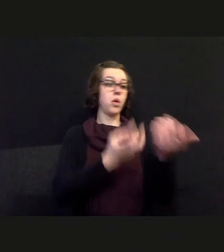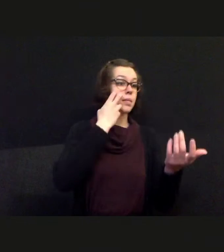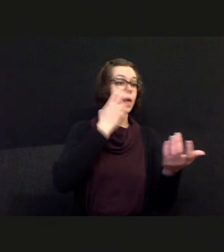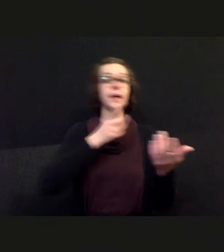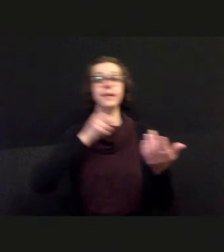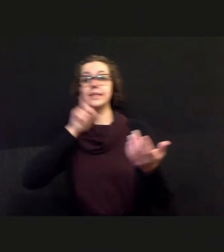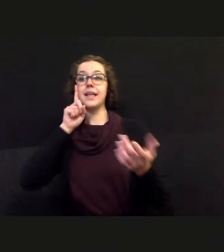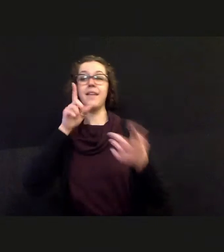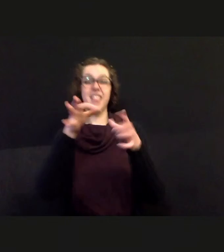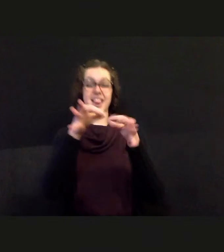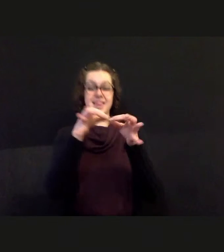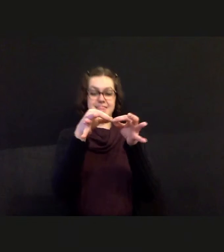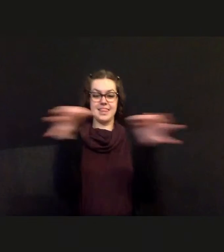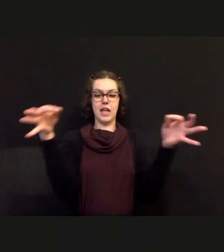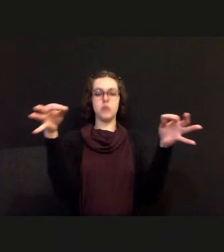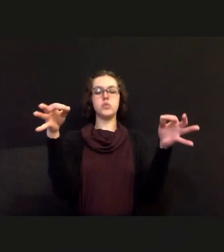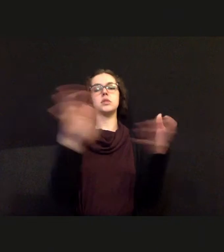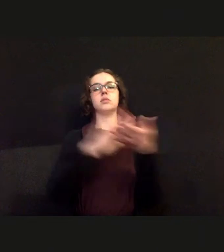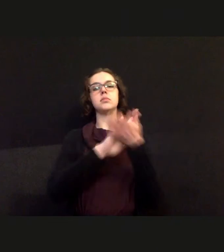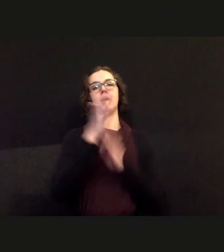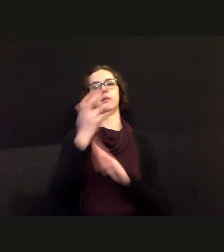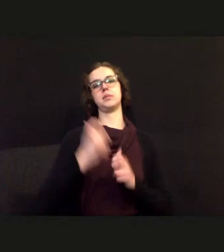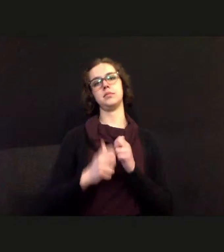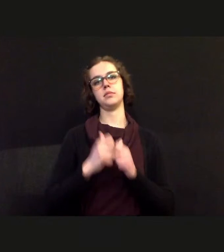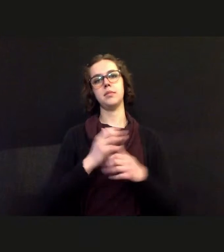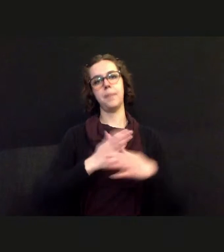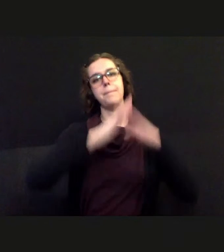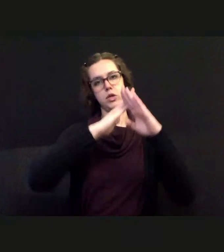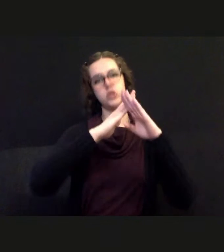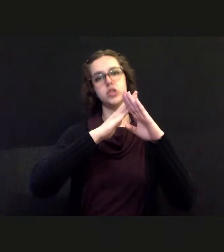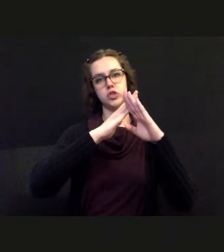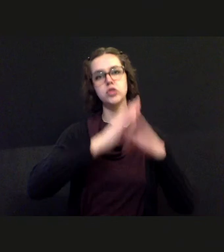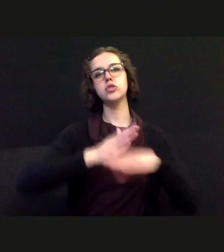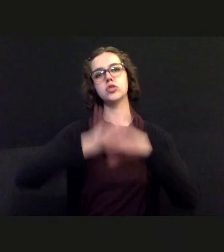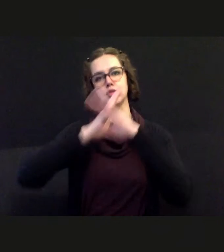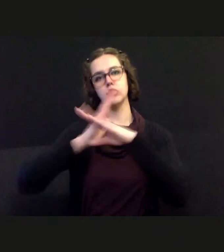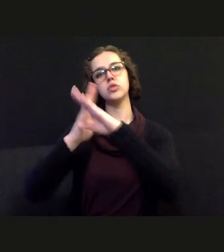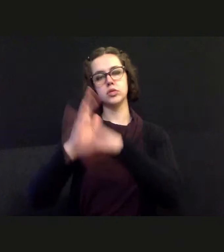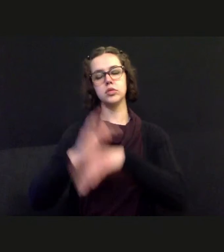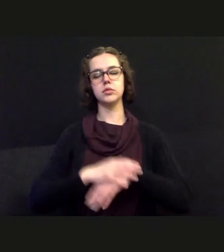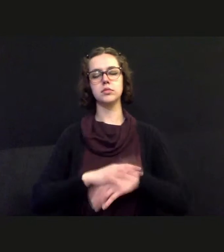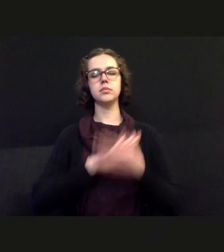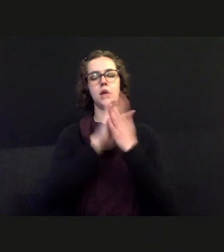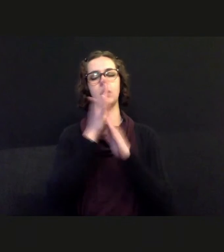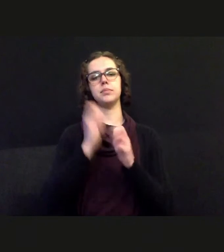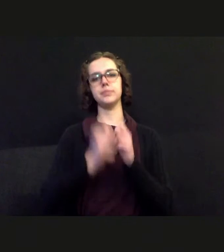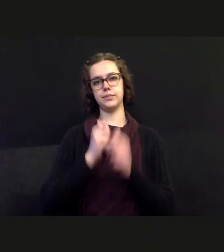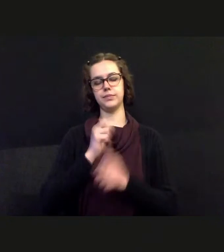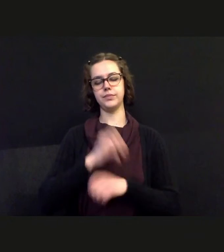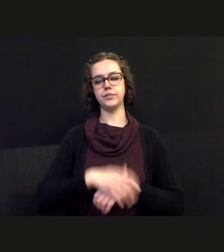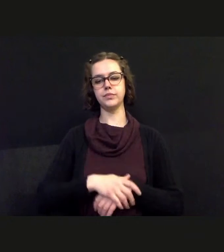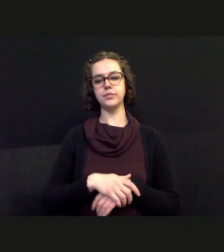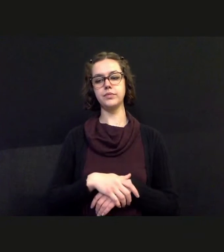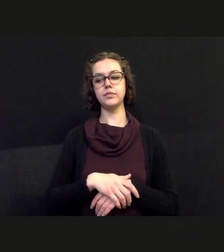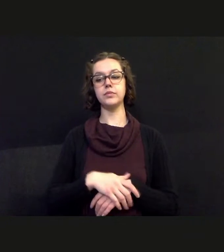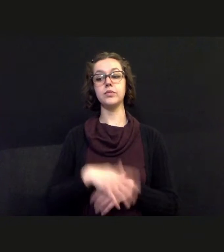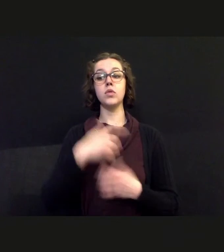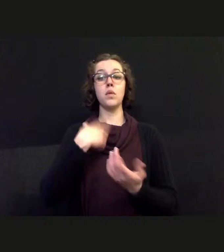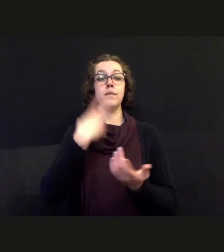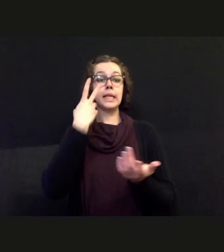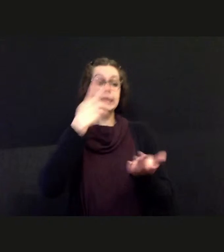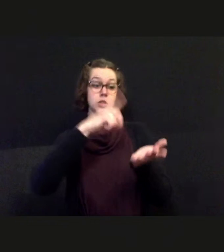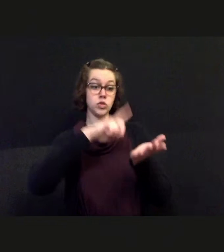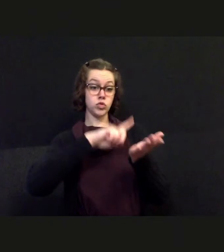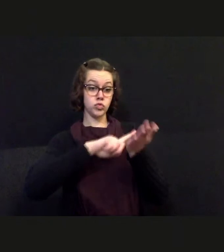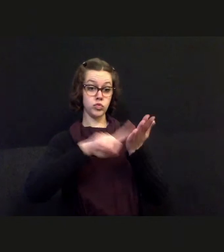at least the language barriers becomes problematic. I have not seen much work appearing in